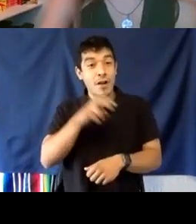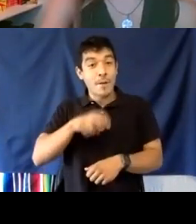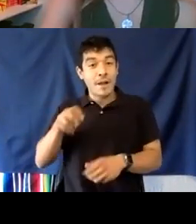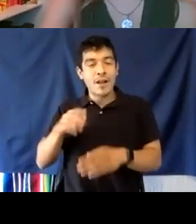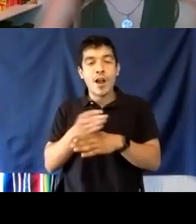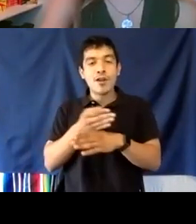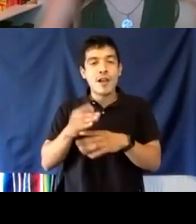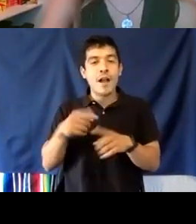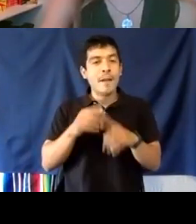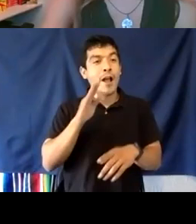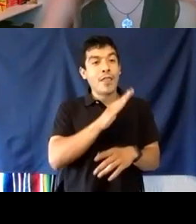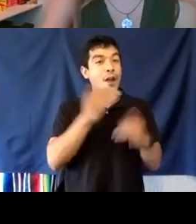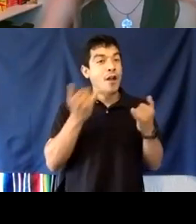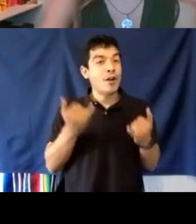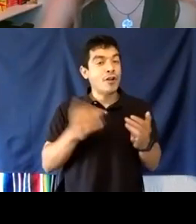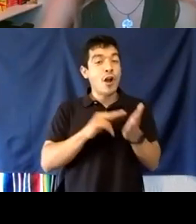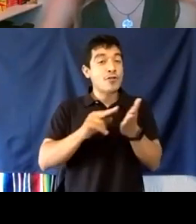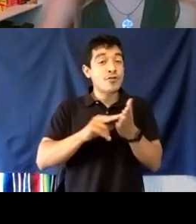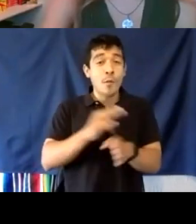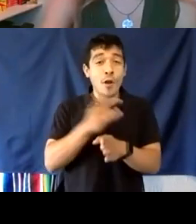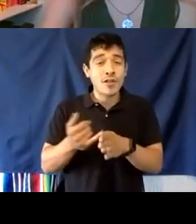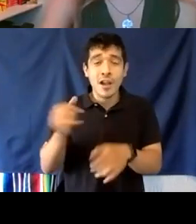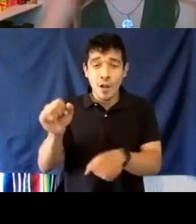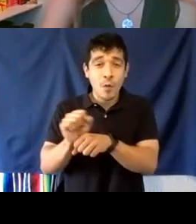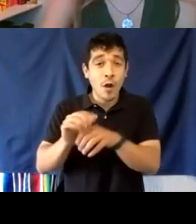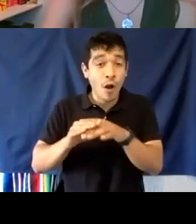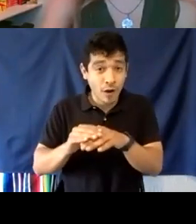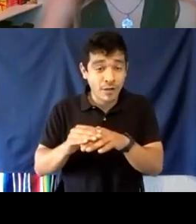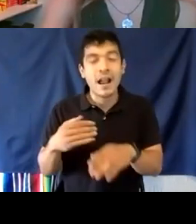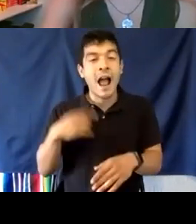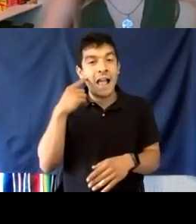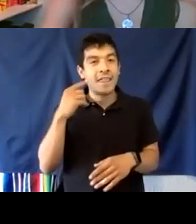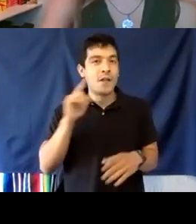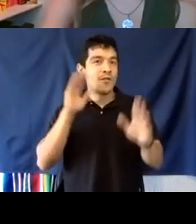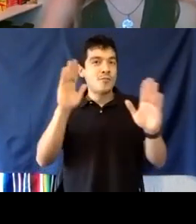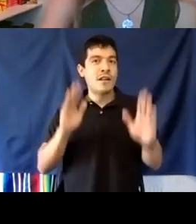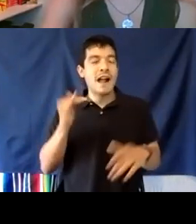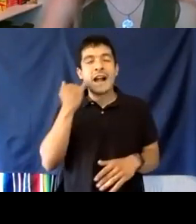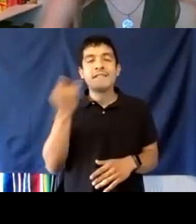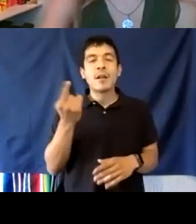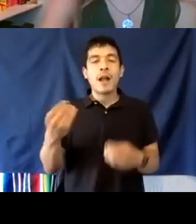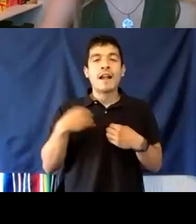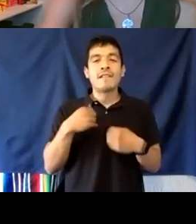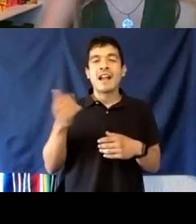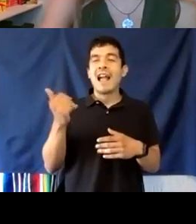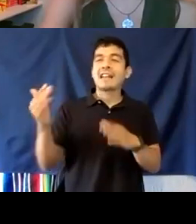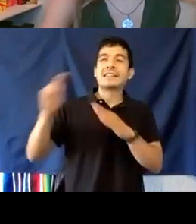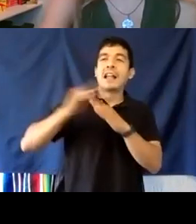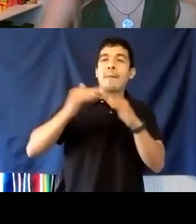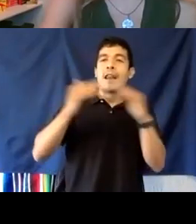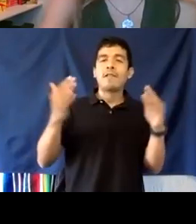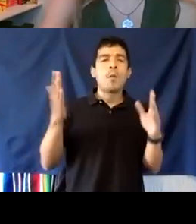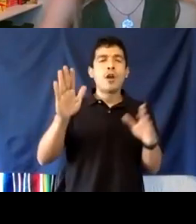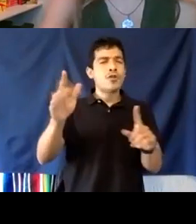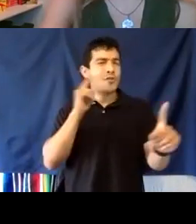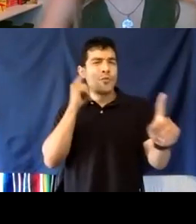current research project that they're working on. And I think for this, it'd be great if you know folks can give us a top level of what it is, what some of the goals are, and